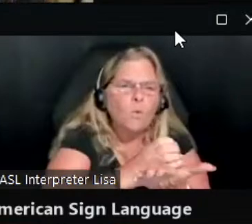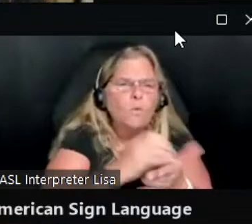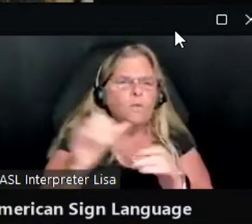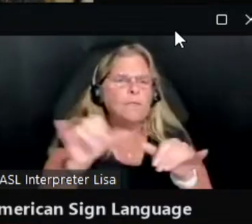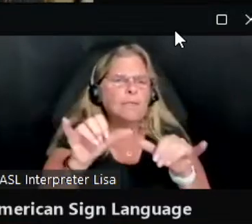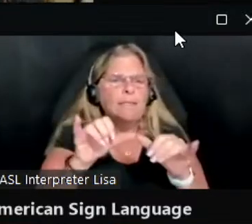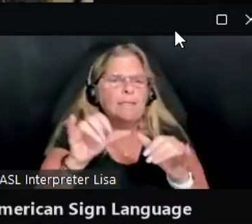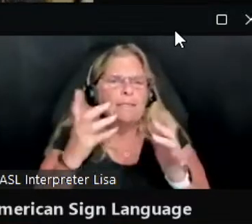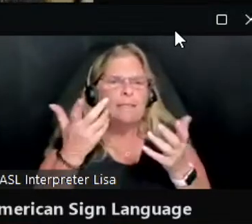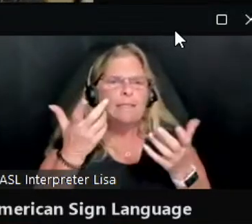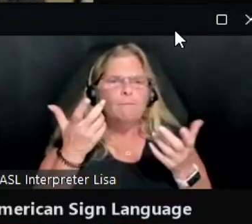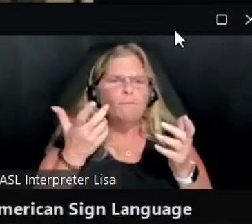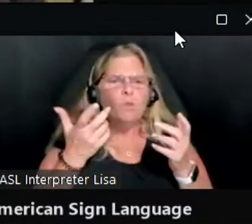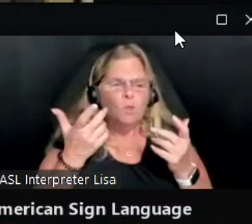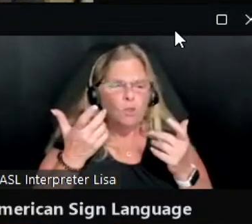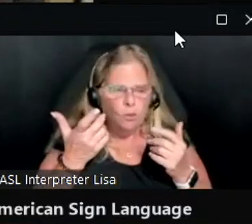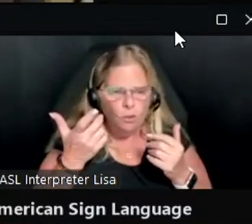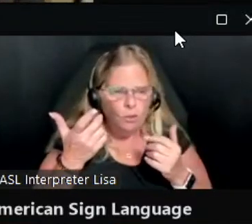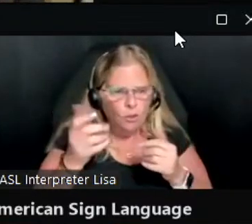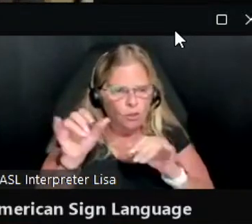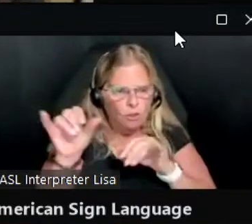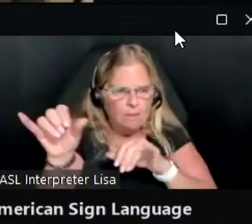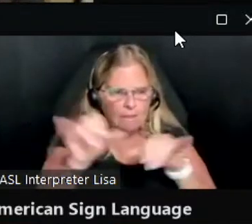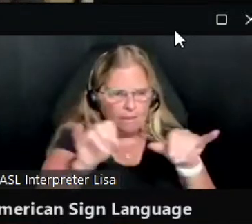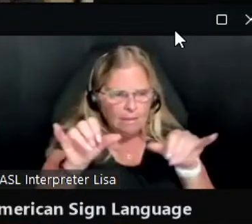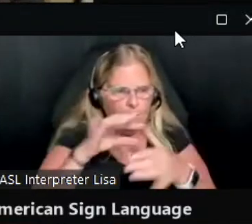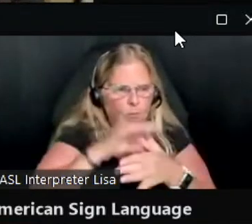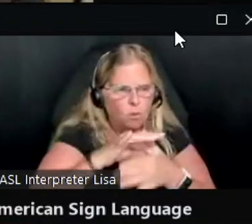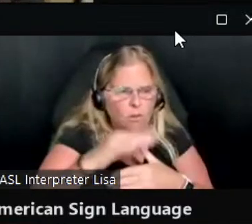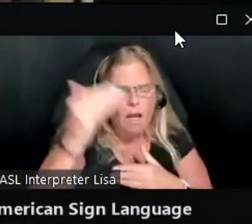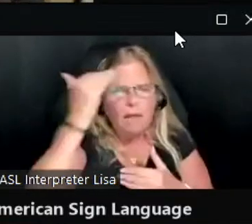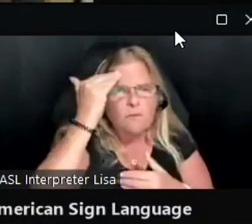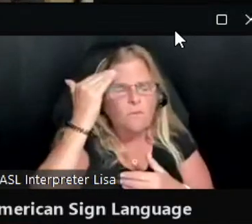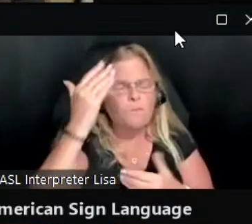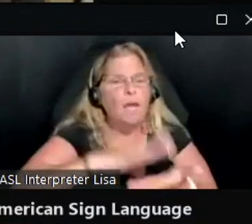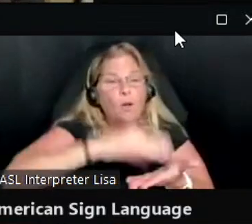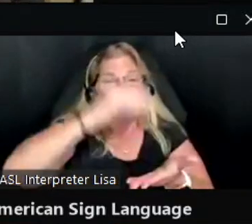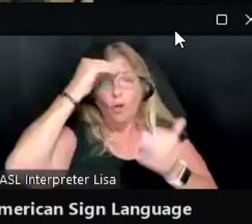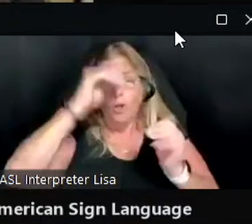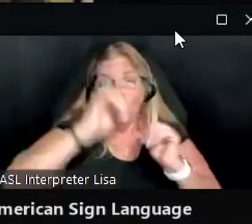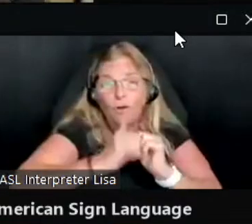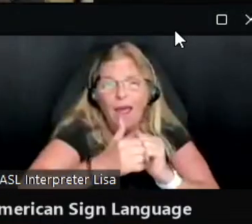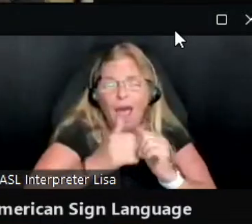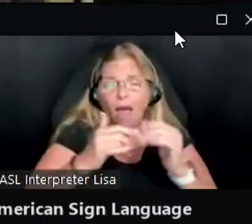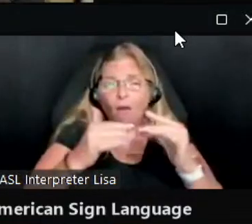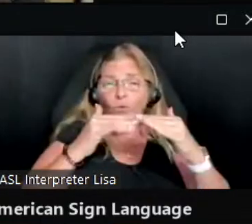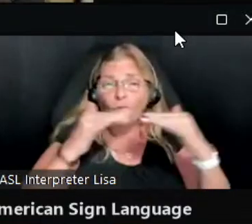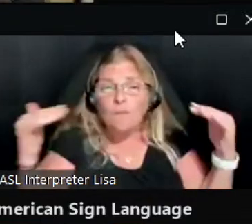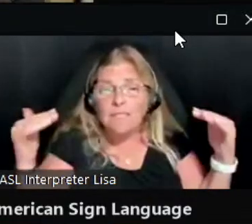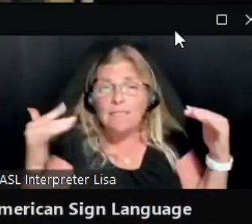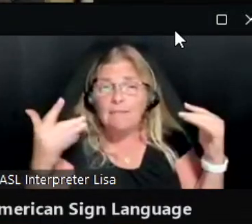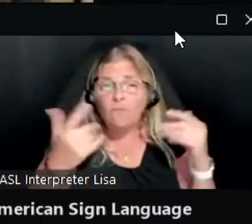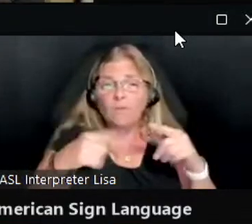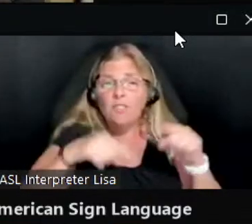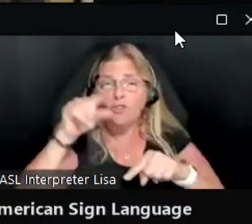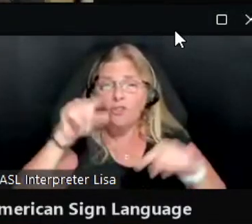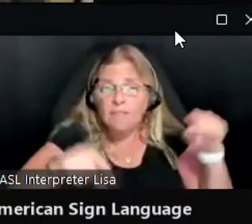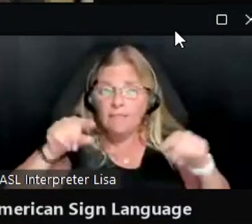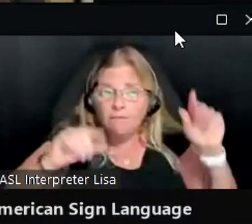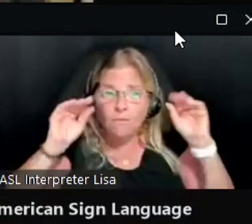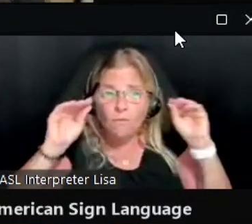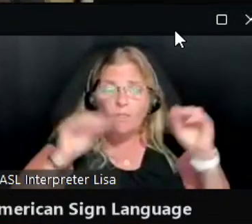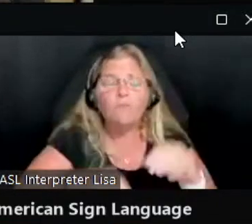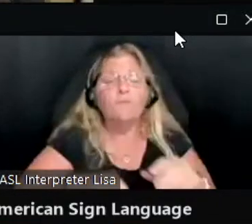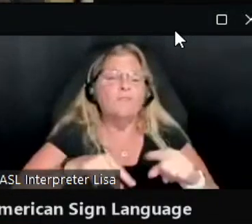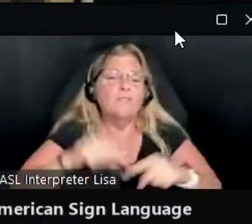requirements across general educators and special educators, and learning how to differentiate and modify curriculum together would